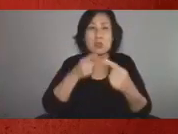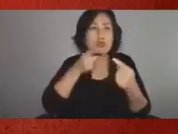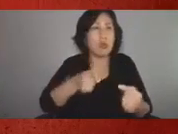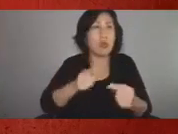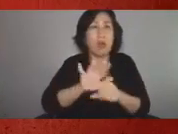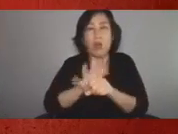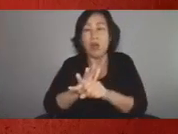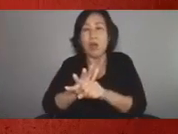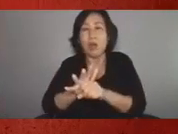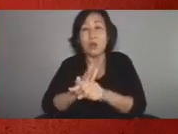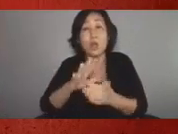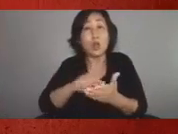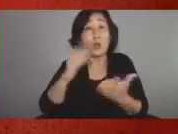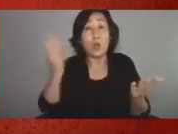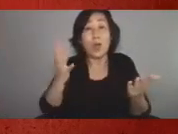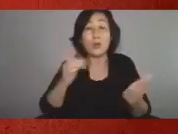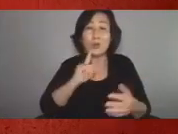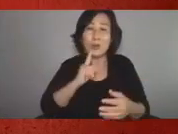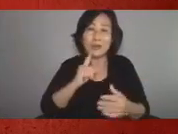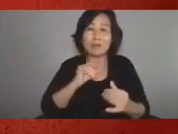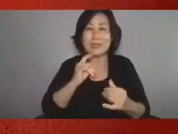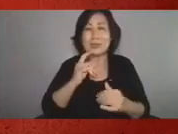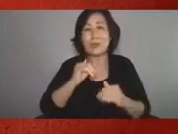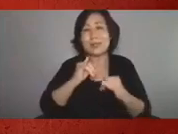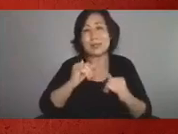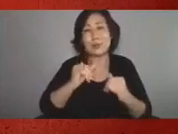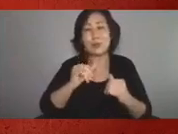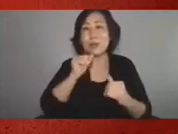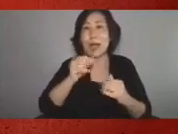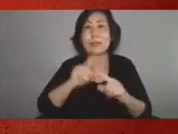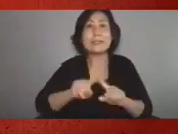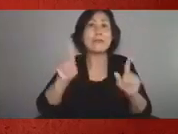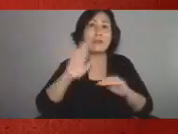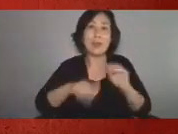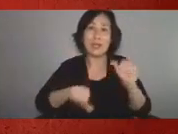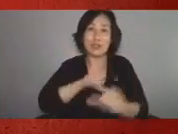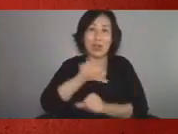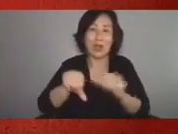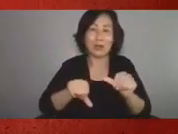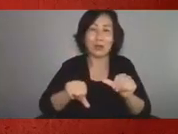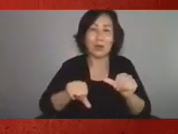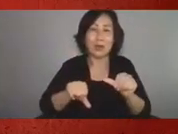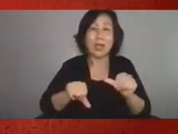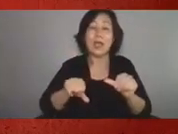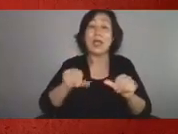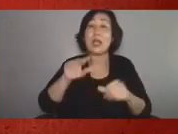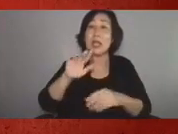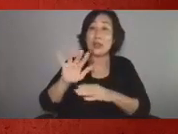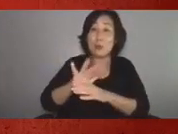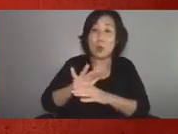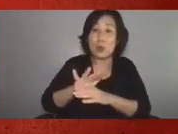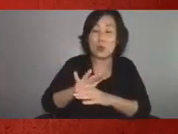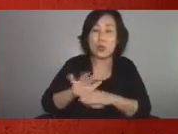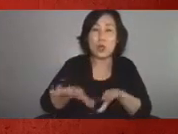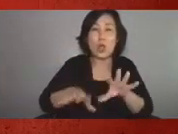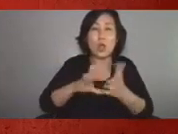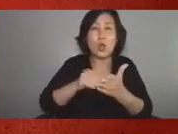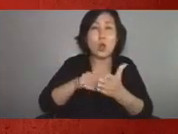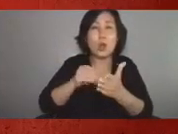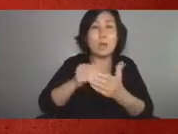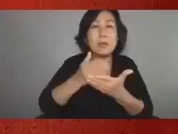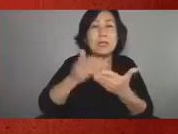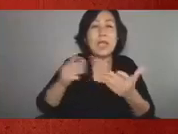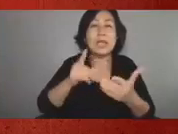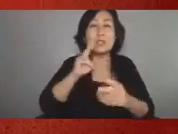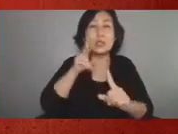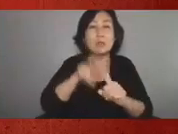much different from one another. And there are so many universal truths that are in this movie